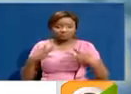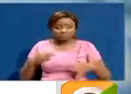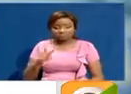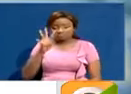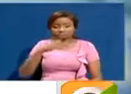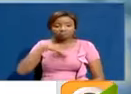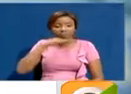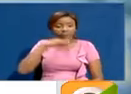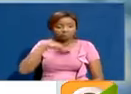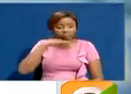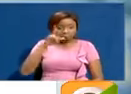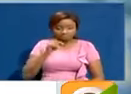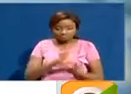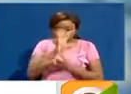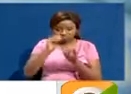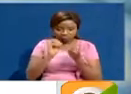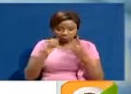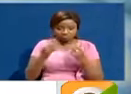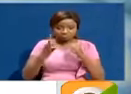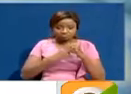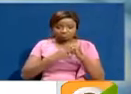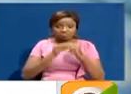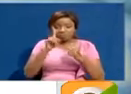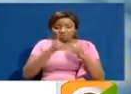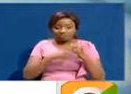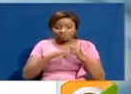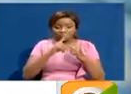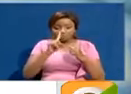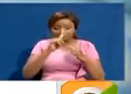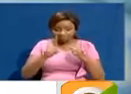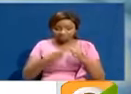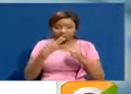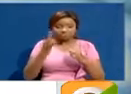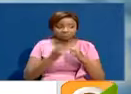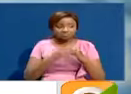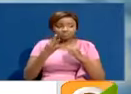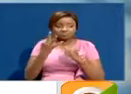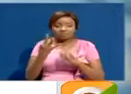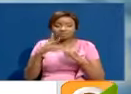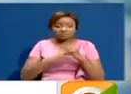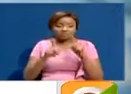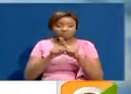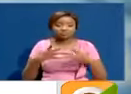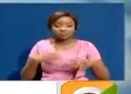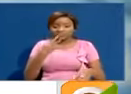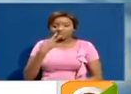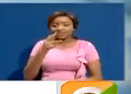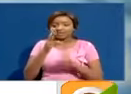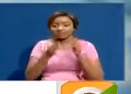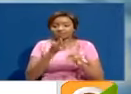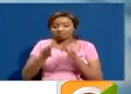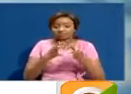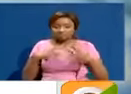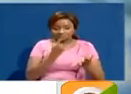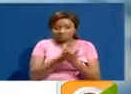died, bringing the cumulative deaths to 1,827. 333 people are admitted in hospitals, with 51